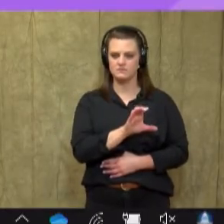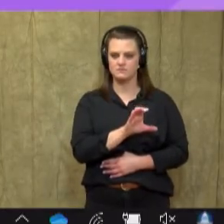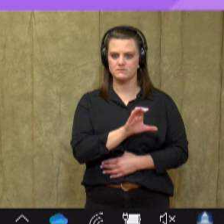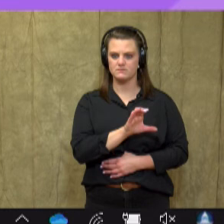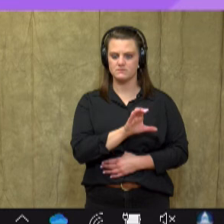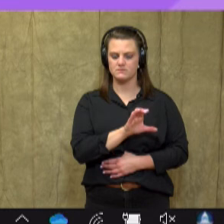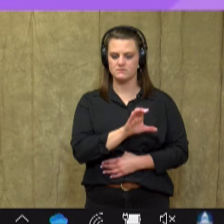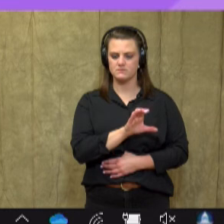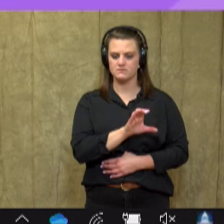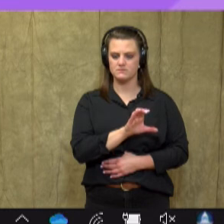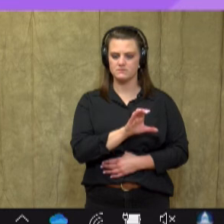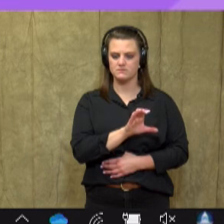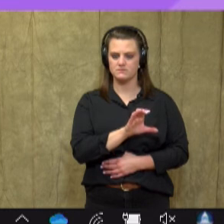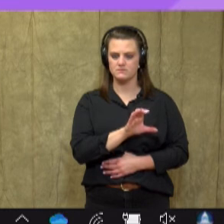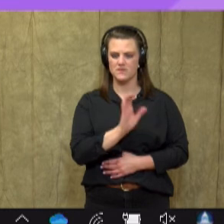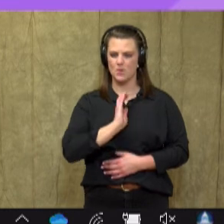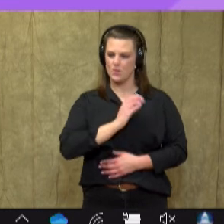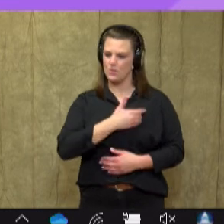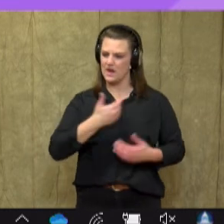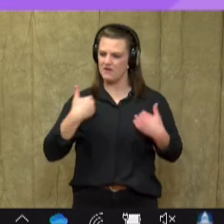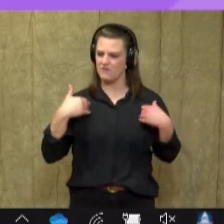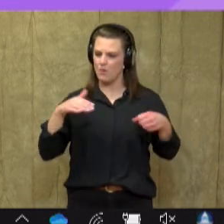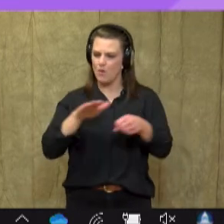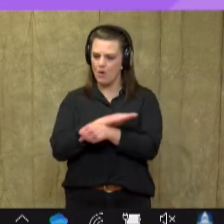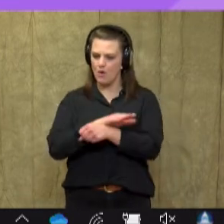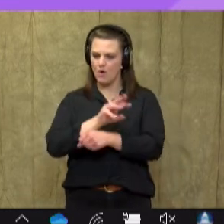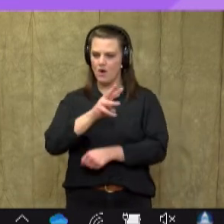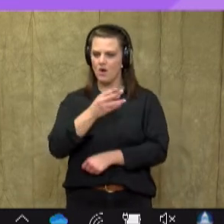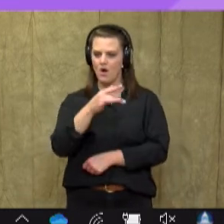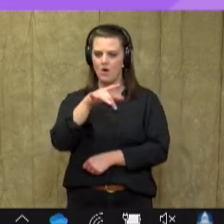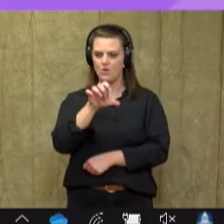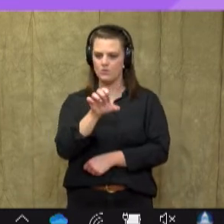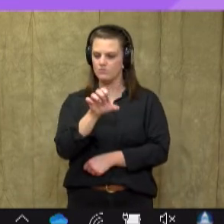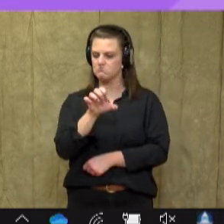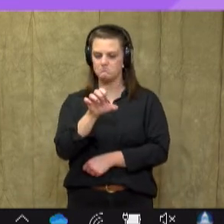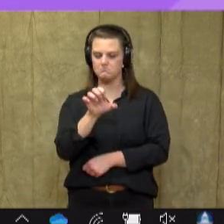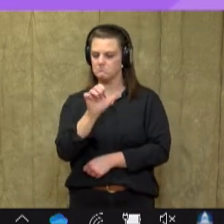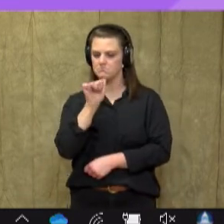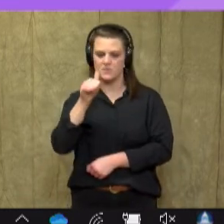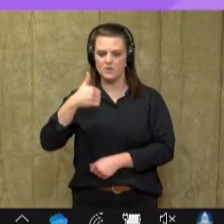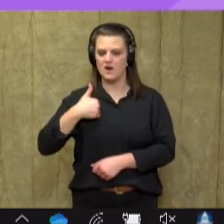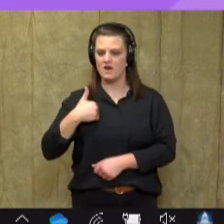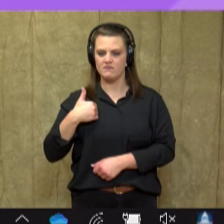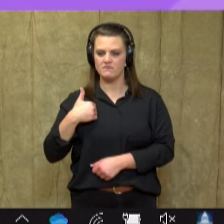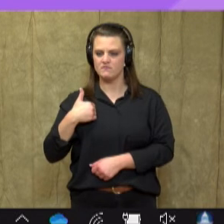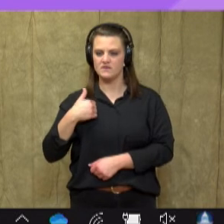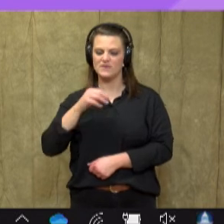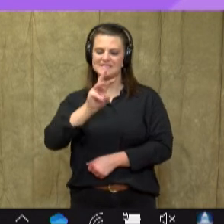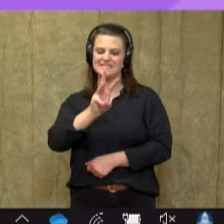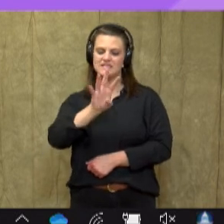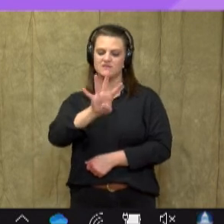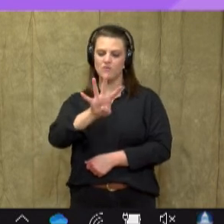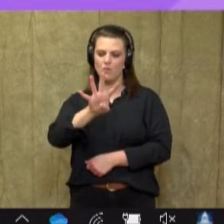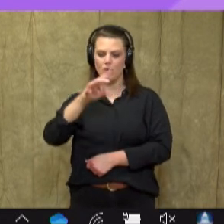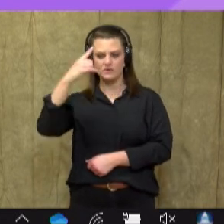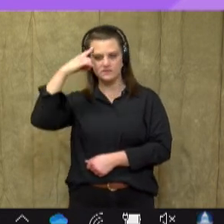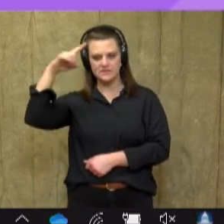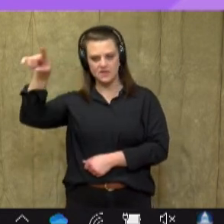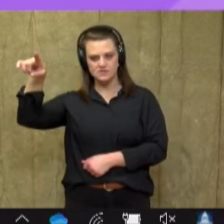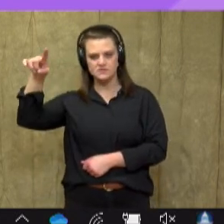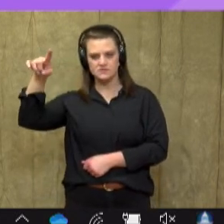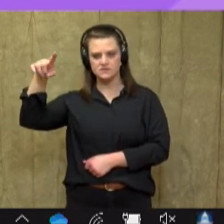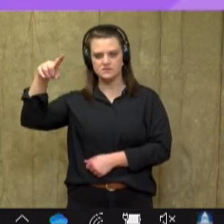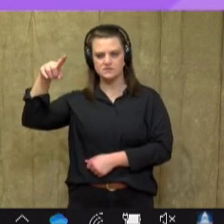right, do we have any holes? Nope. Let's think about having 64 cents. How